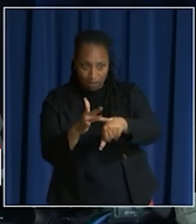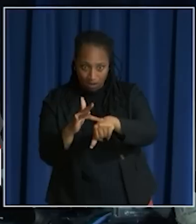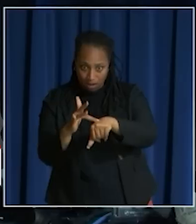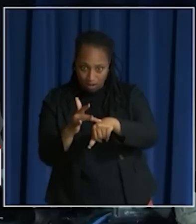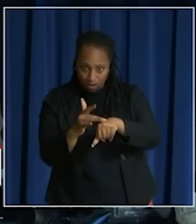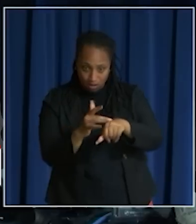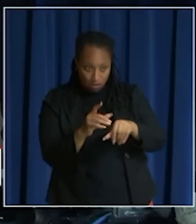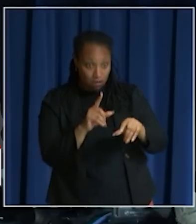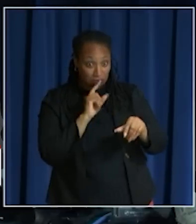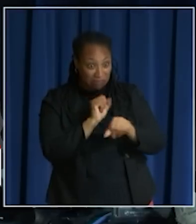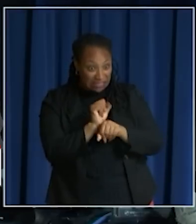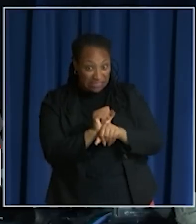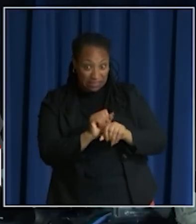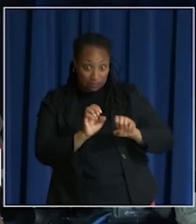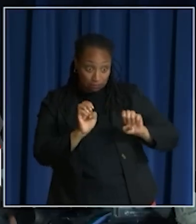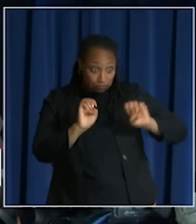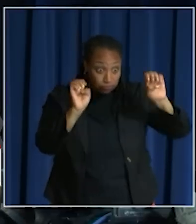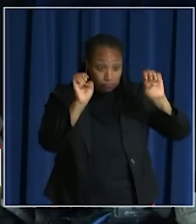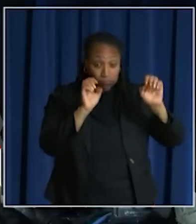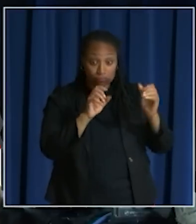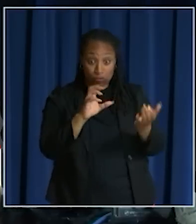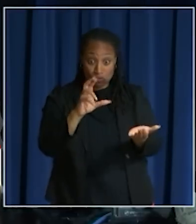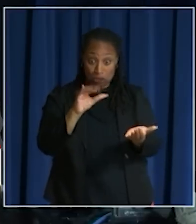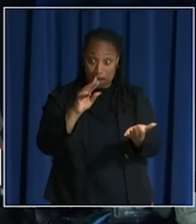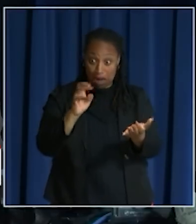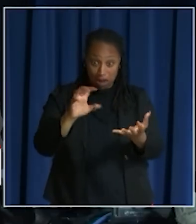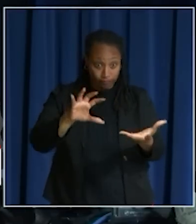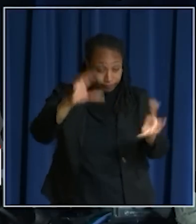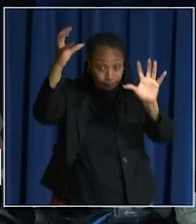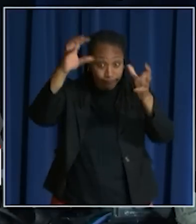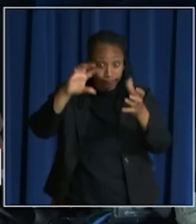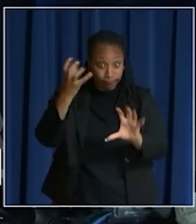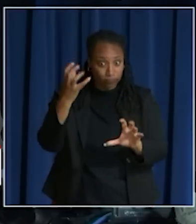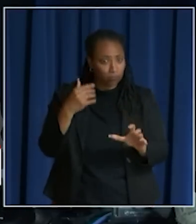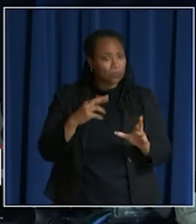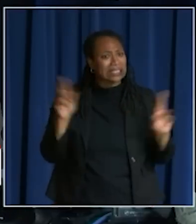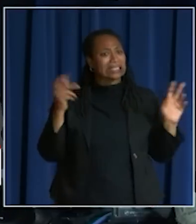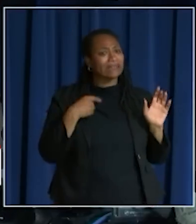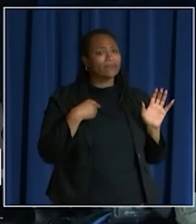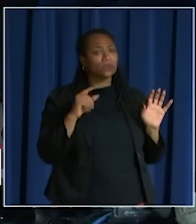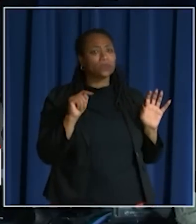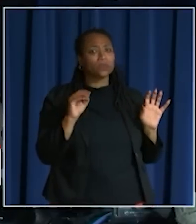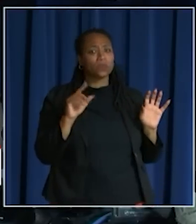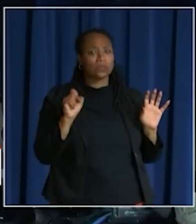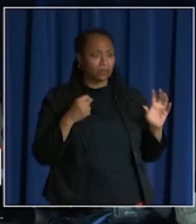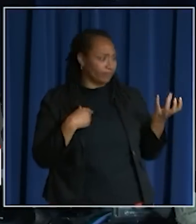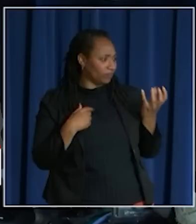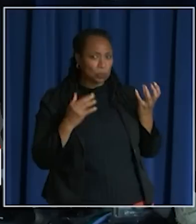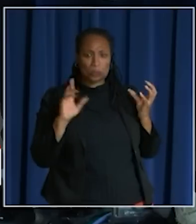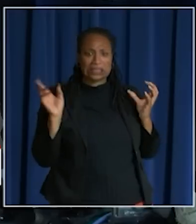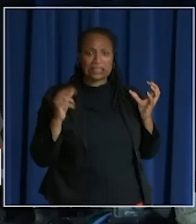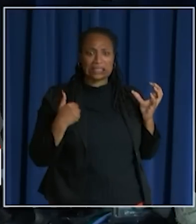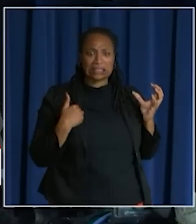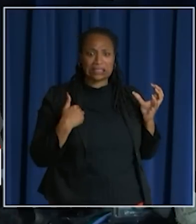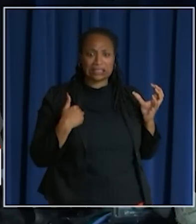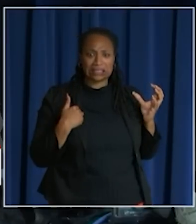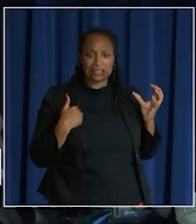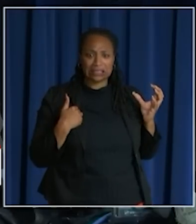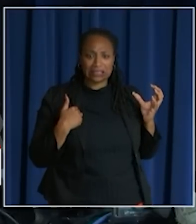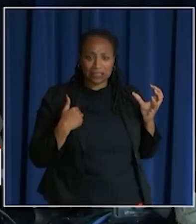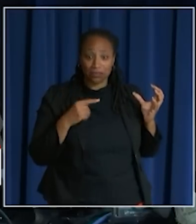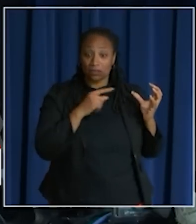crime, and I put them in place before. It includes curfews. I've asked